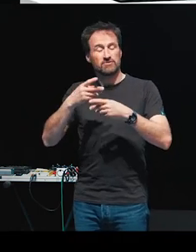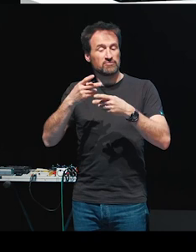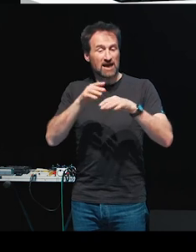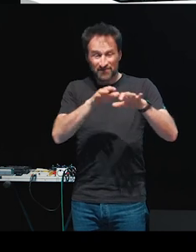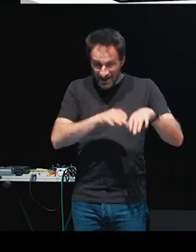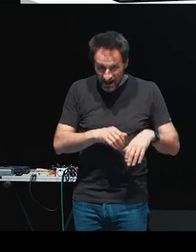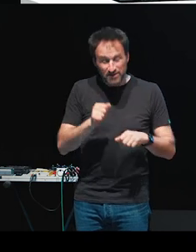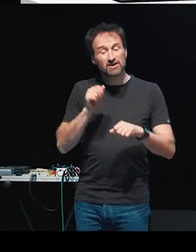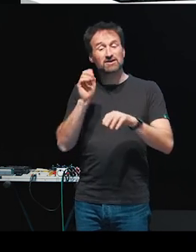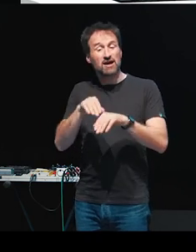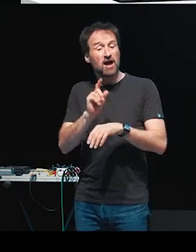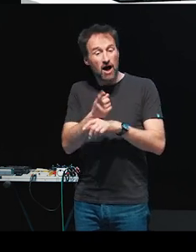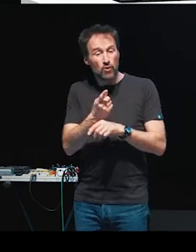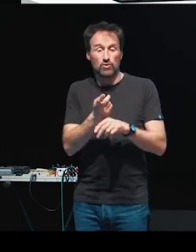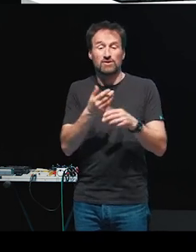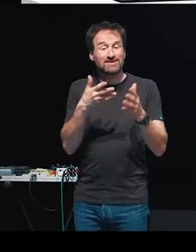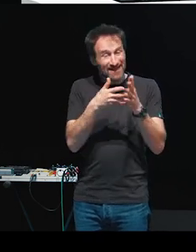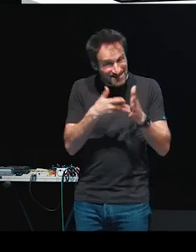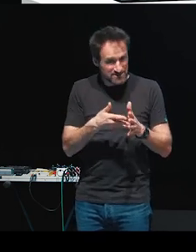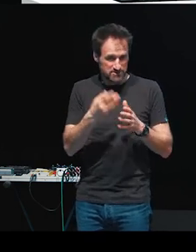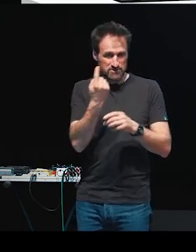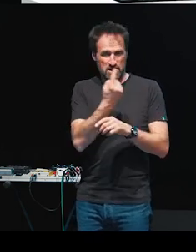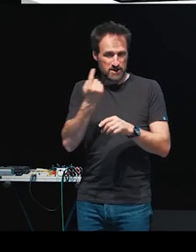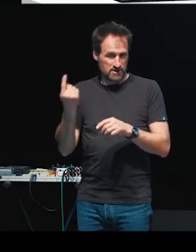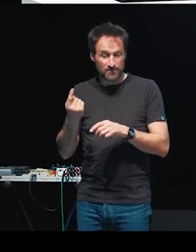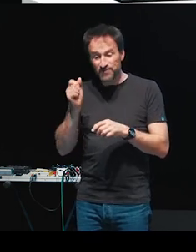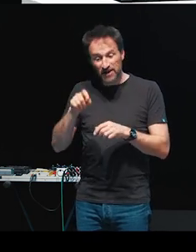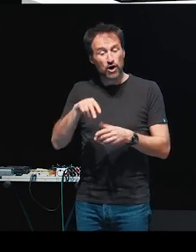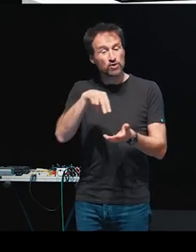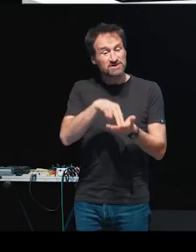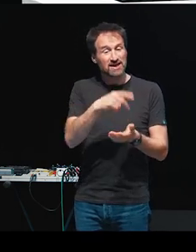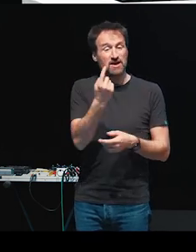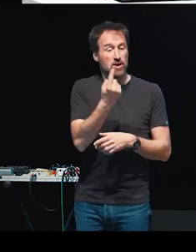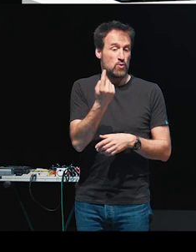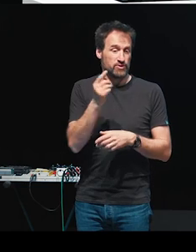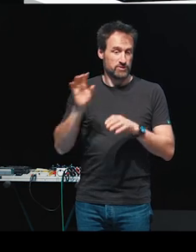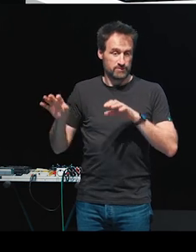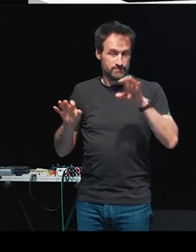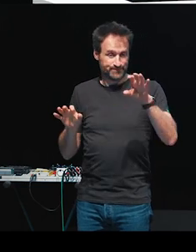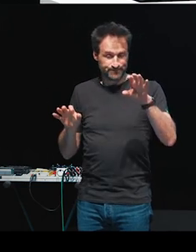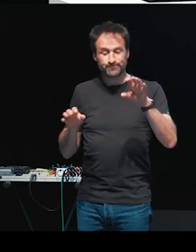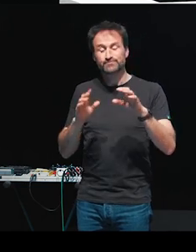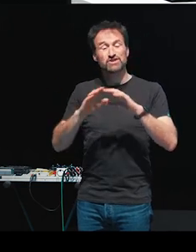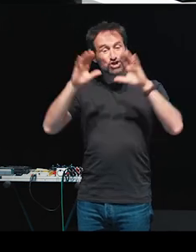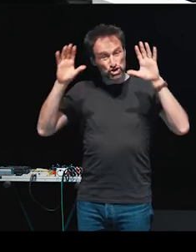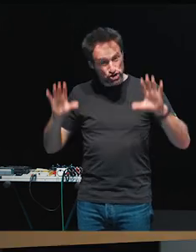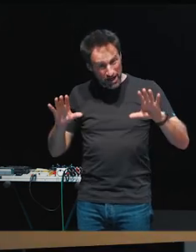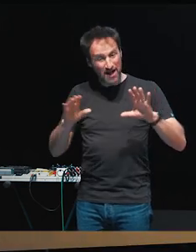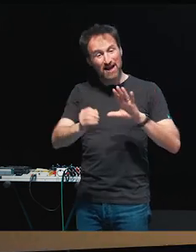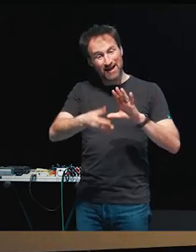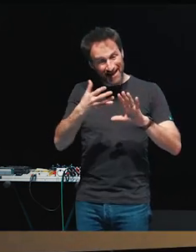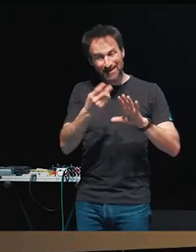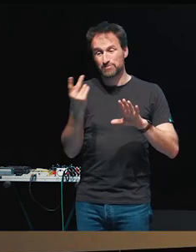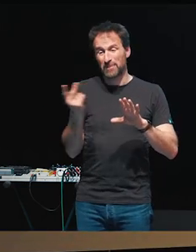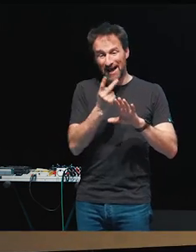in standalone mode, as you see here. And the shell just loads those applications as web components and